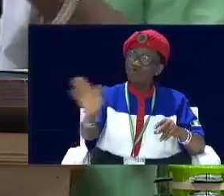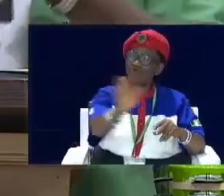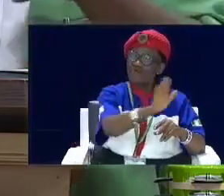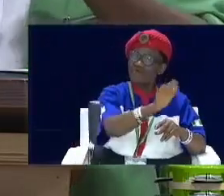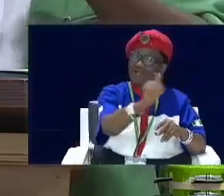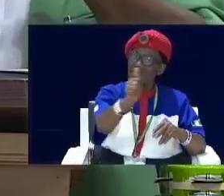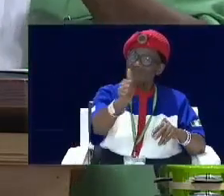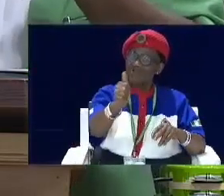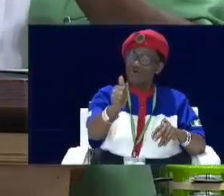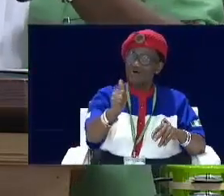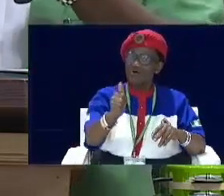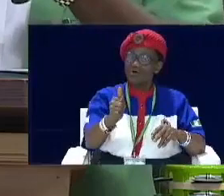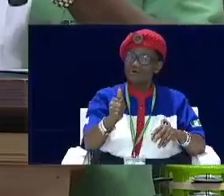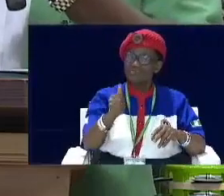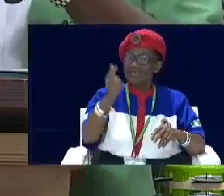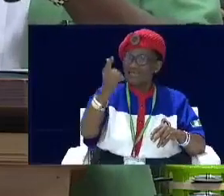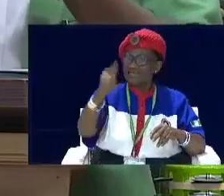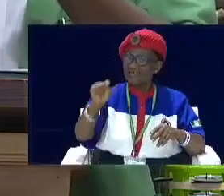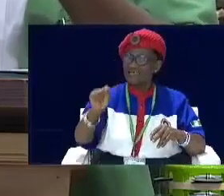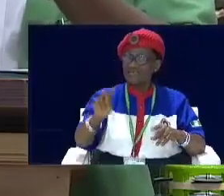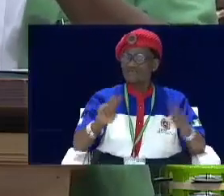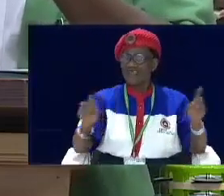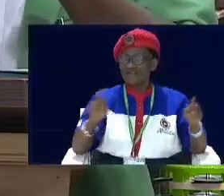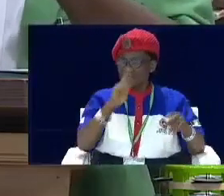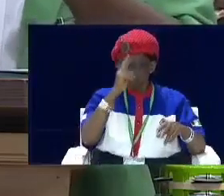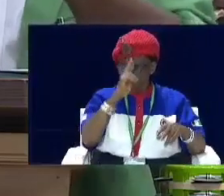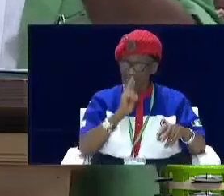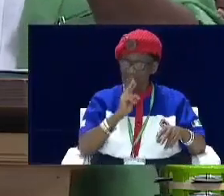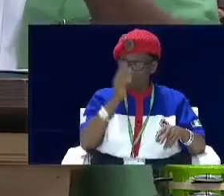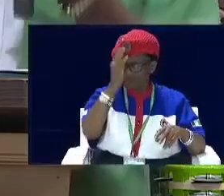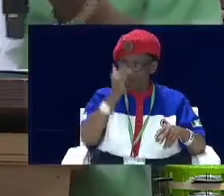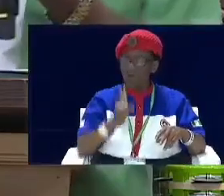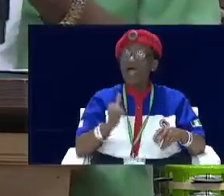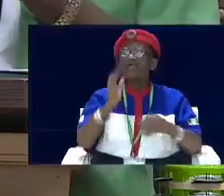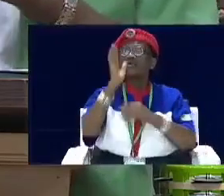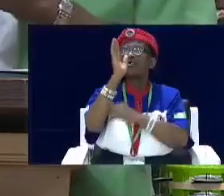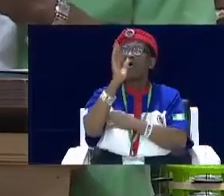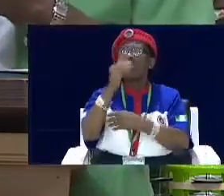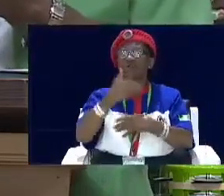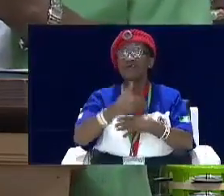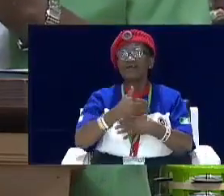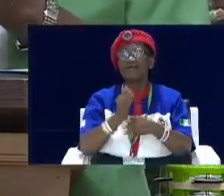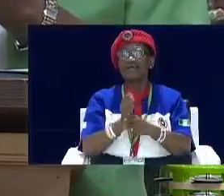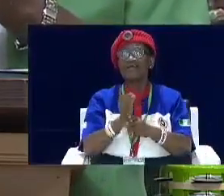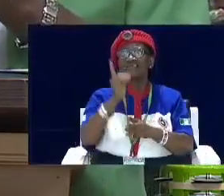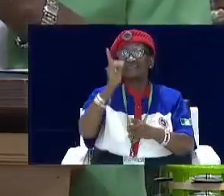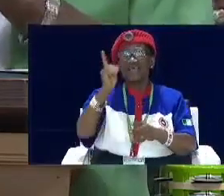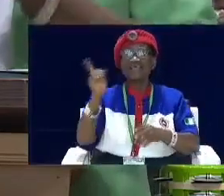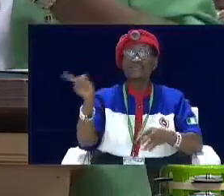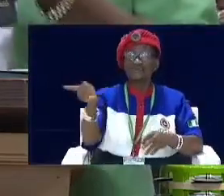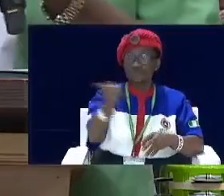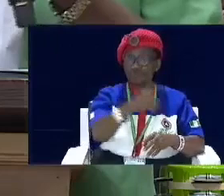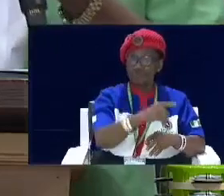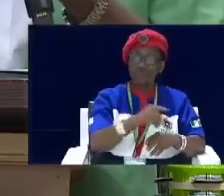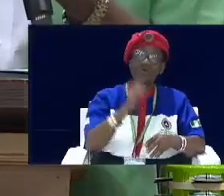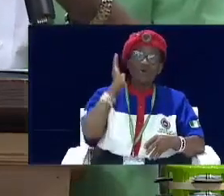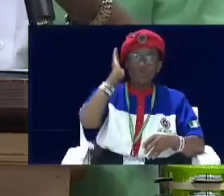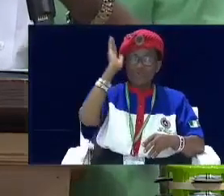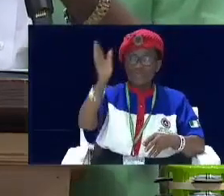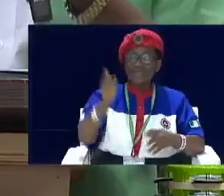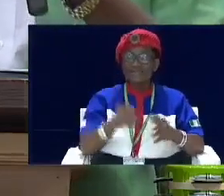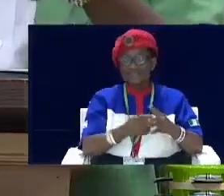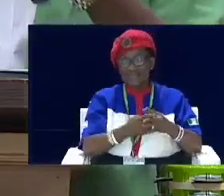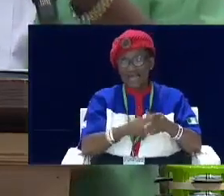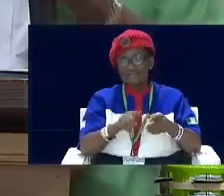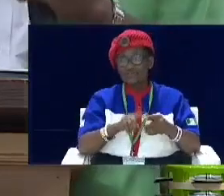The very reason for which God created you. We begin to